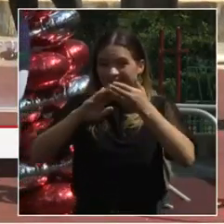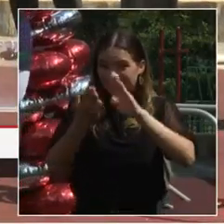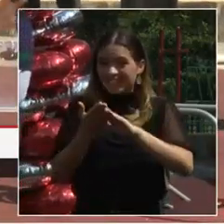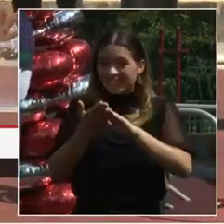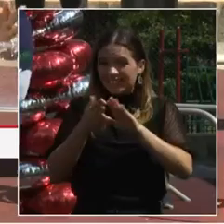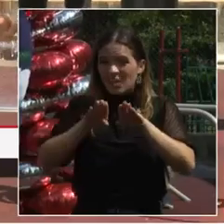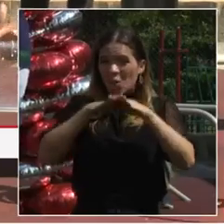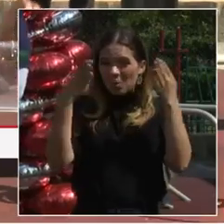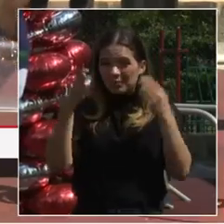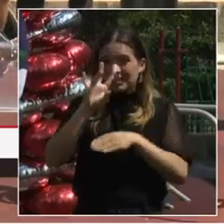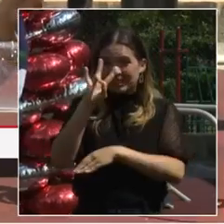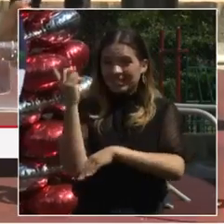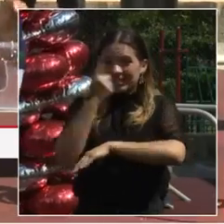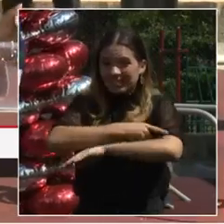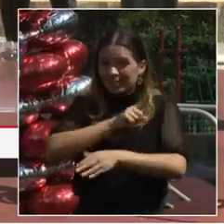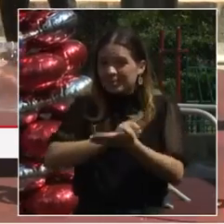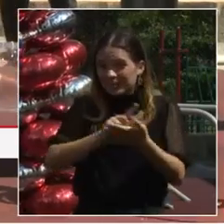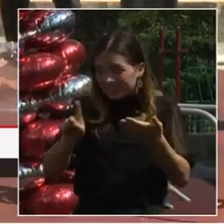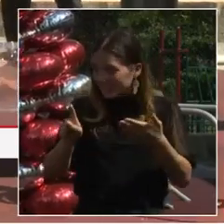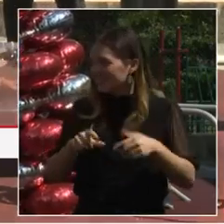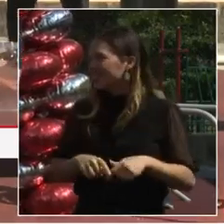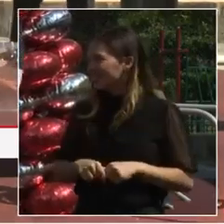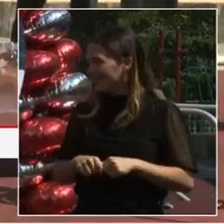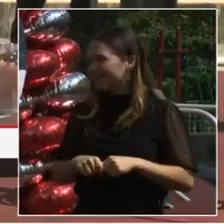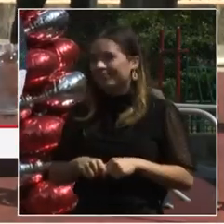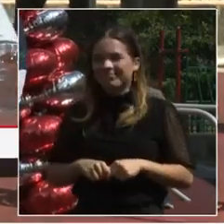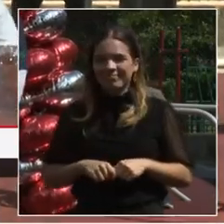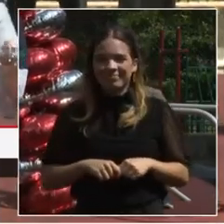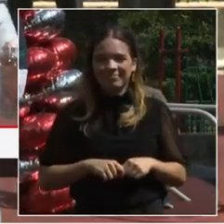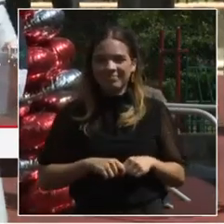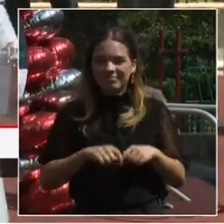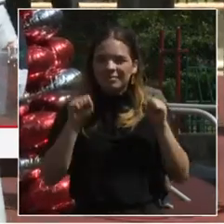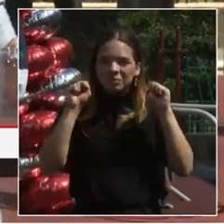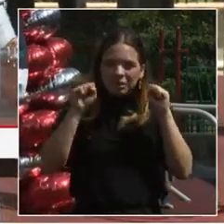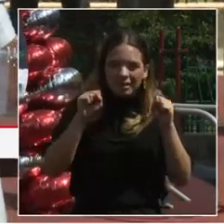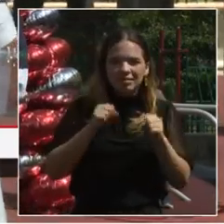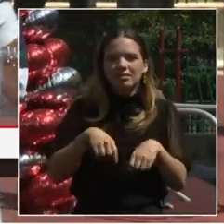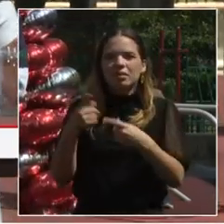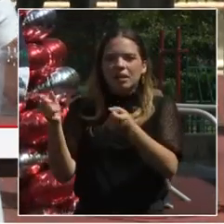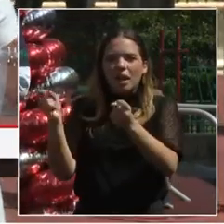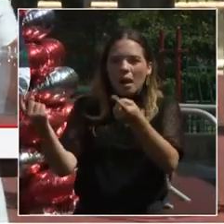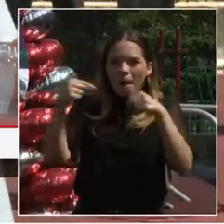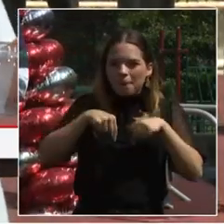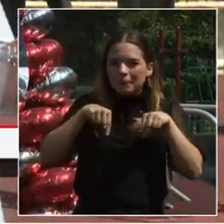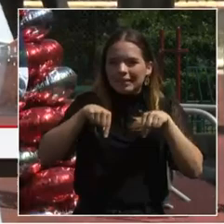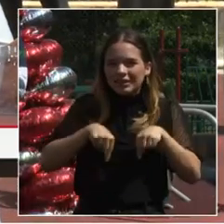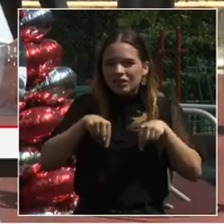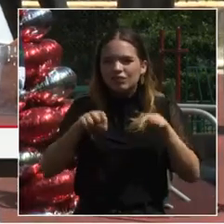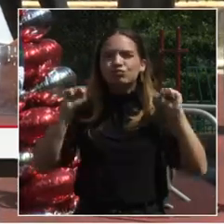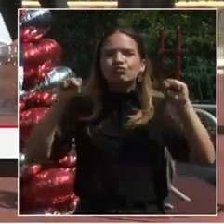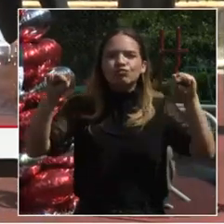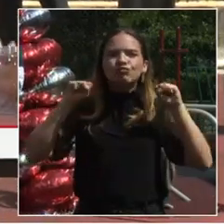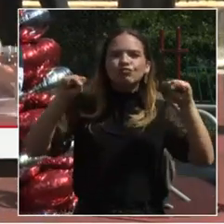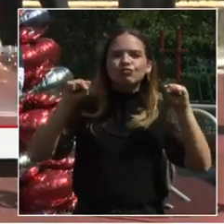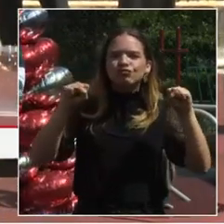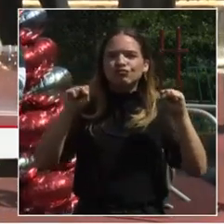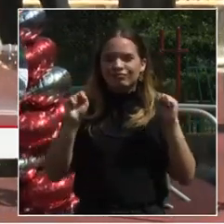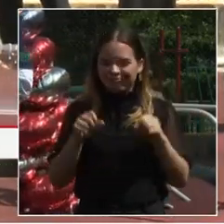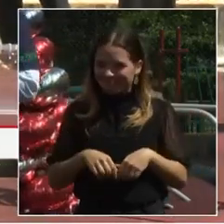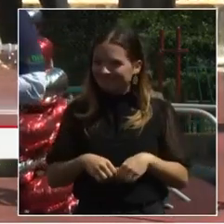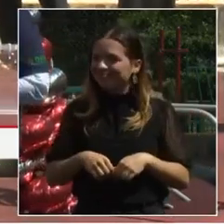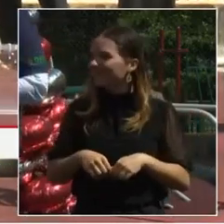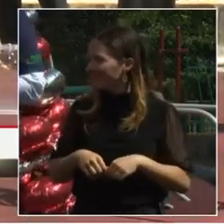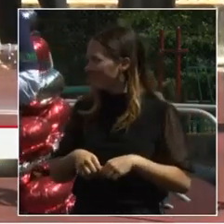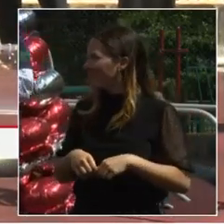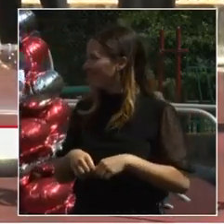to go to the aerobics, swim, do that work, and then come right out here and get your workout in as well. So